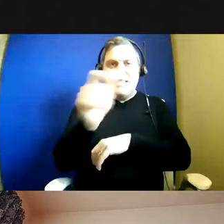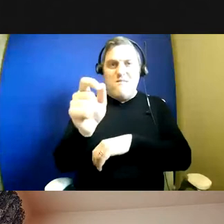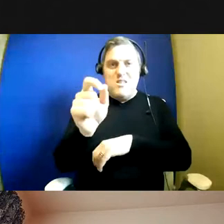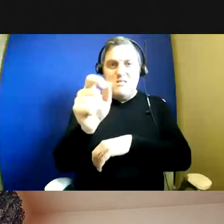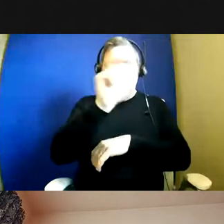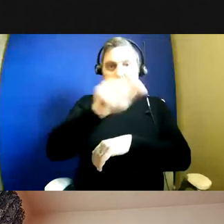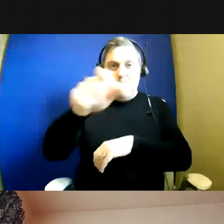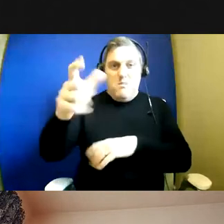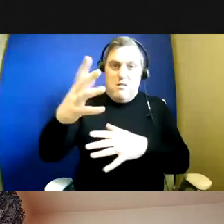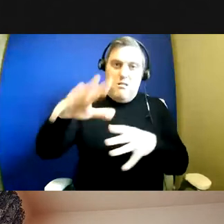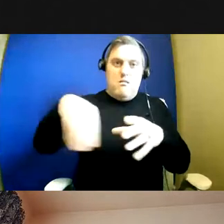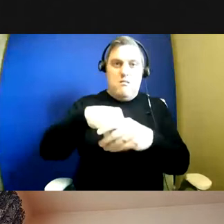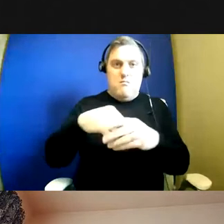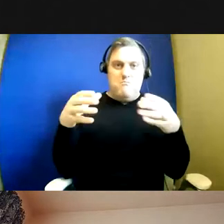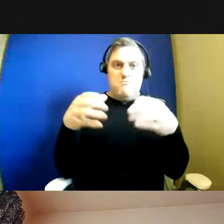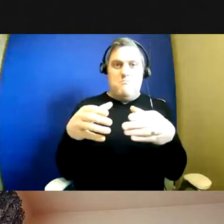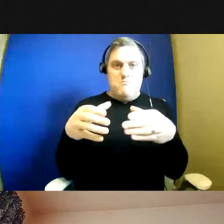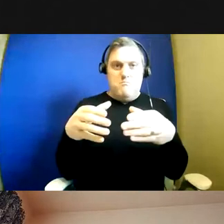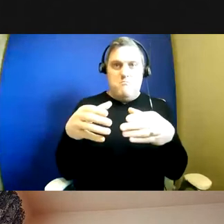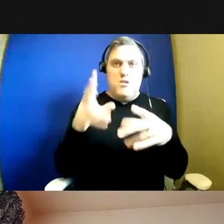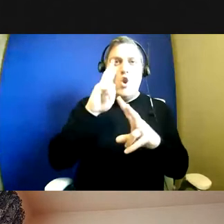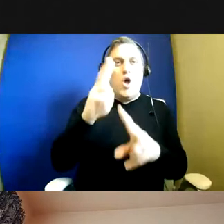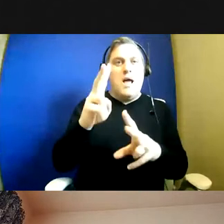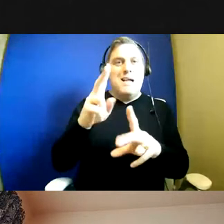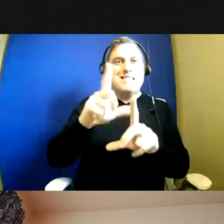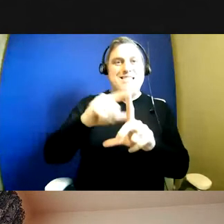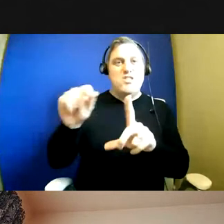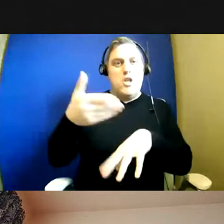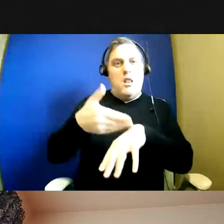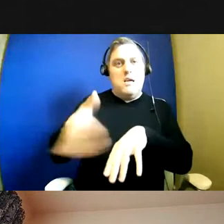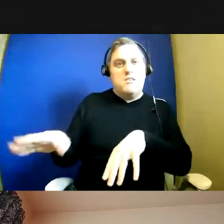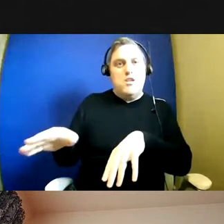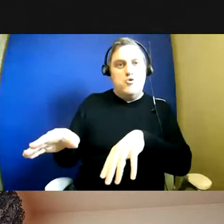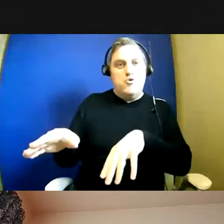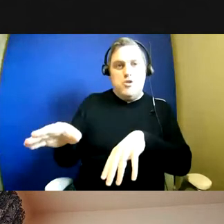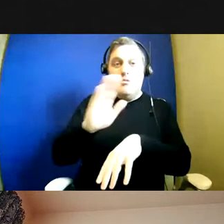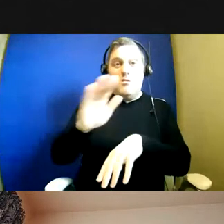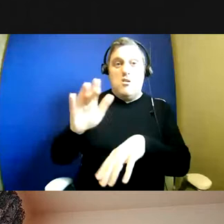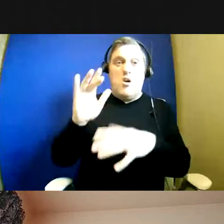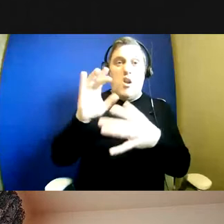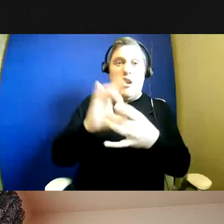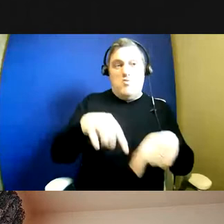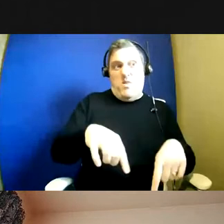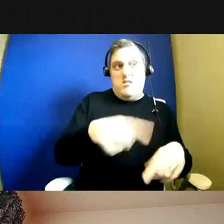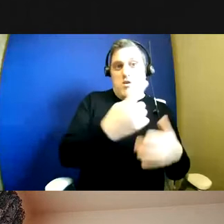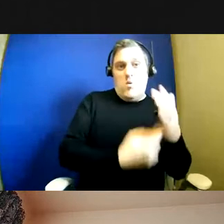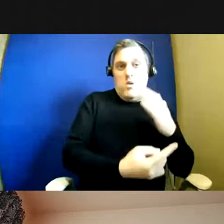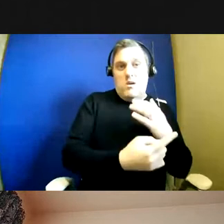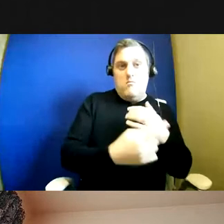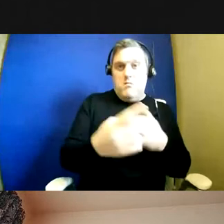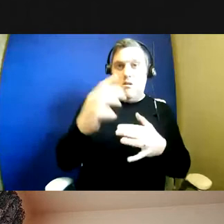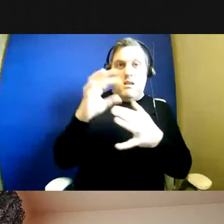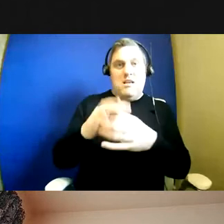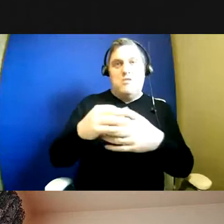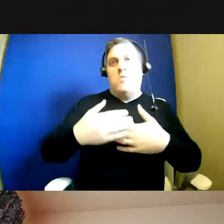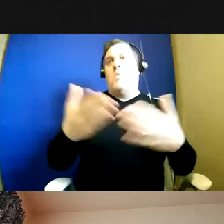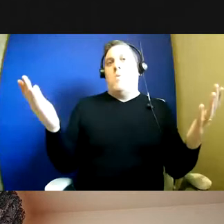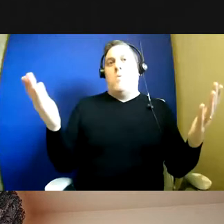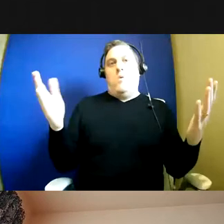at this whole issue of digital exclusion, and that's not just related to this service, it's related to all services